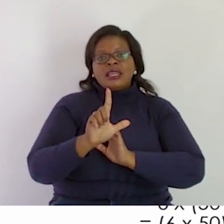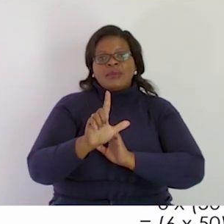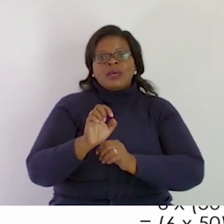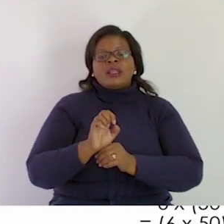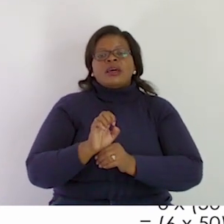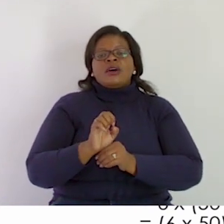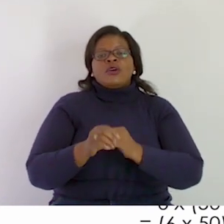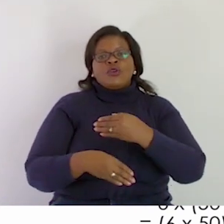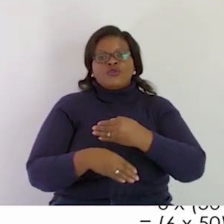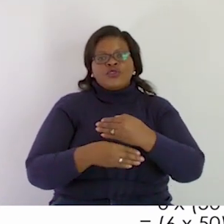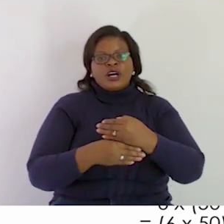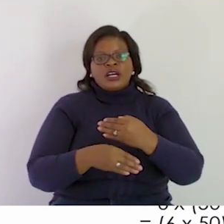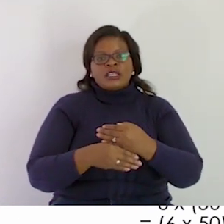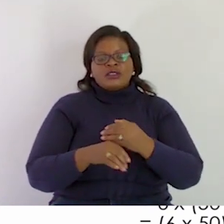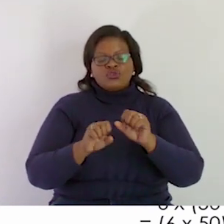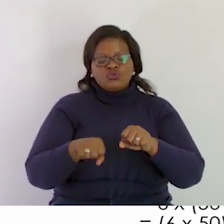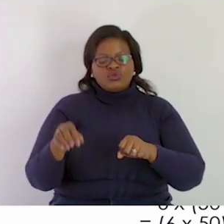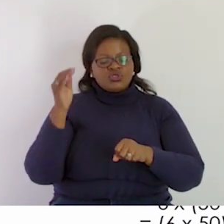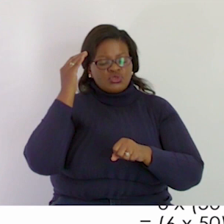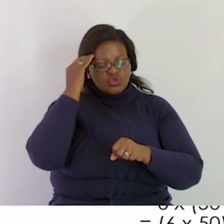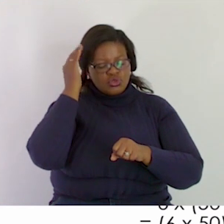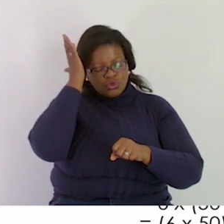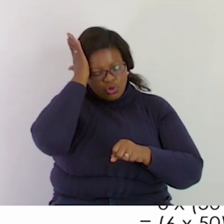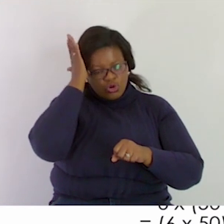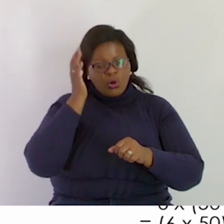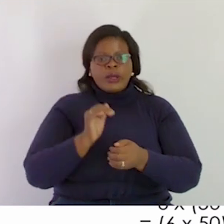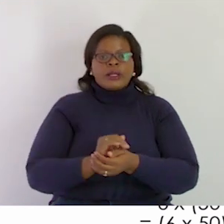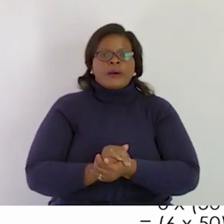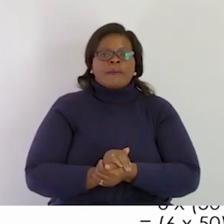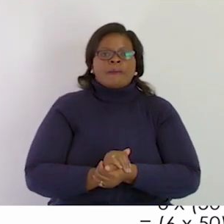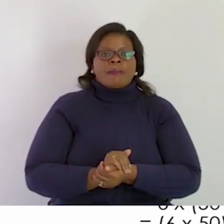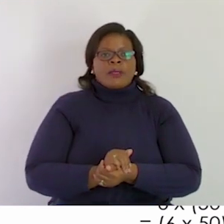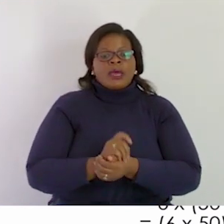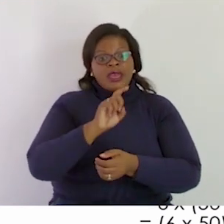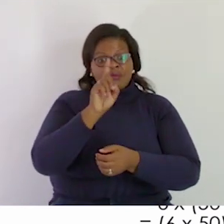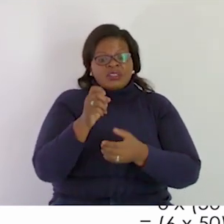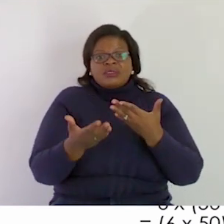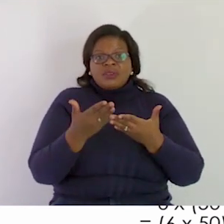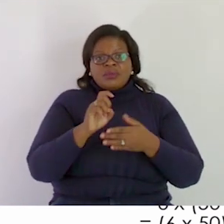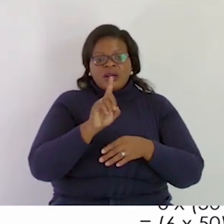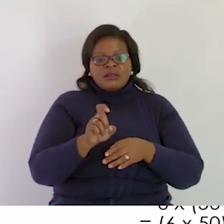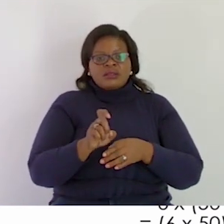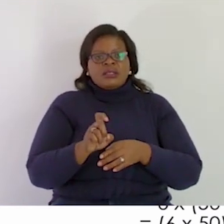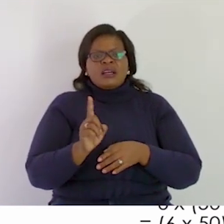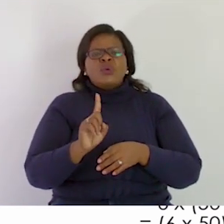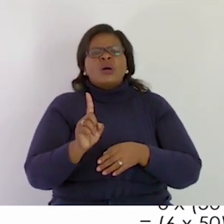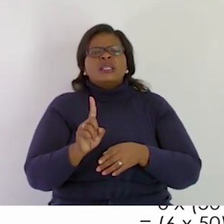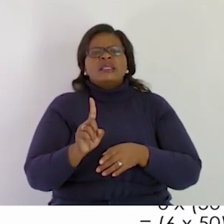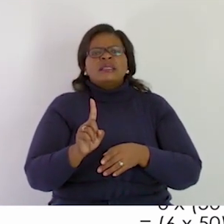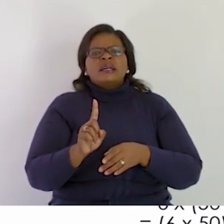You must take note of that, because a question can come and say, what is the